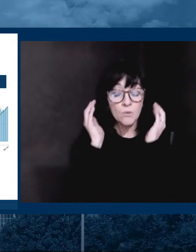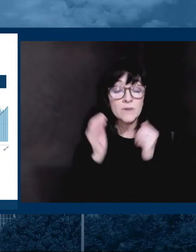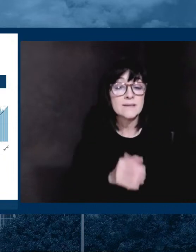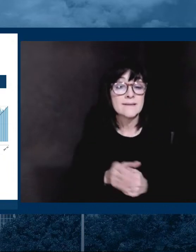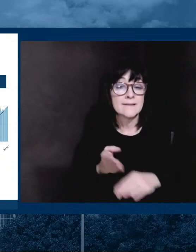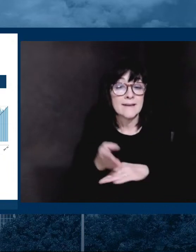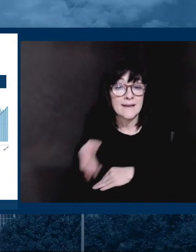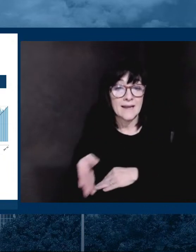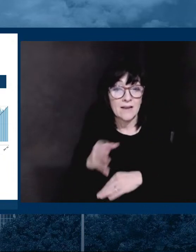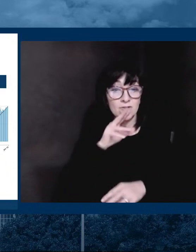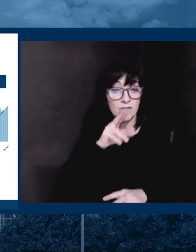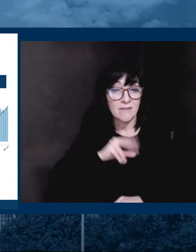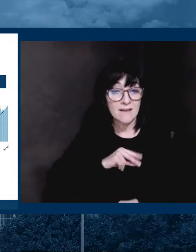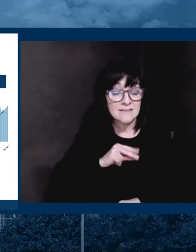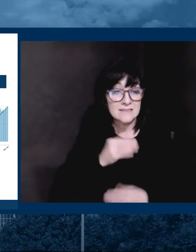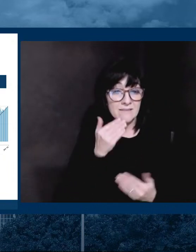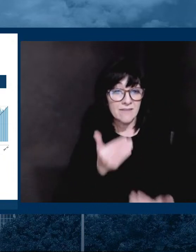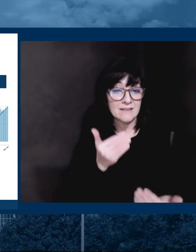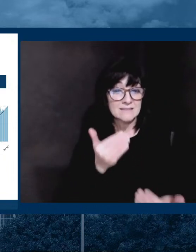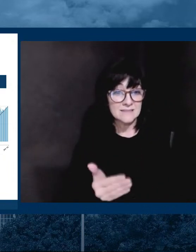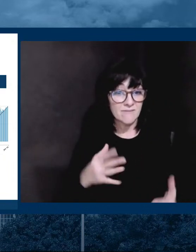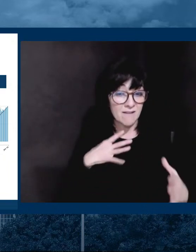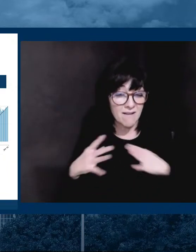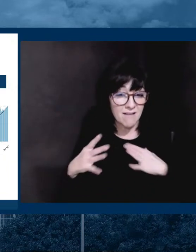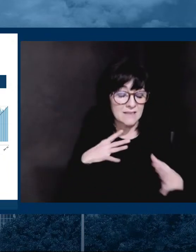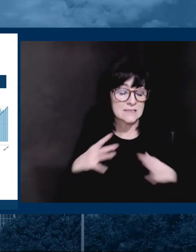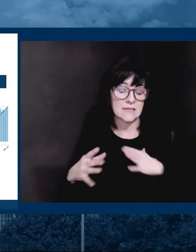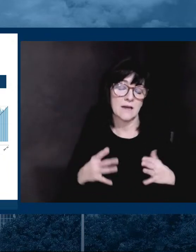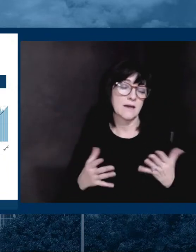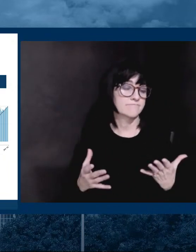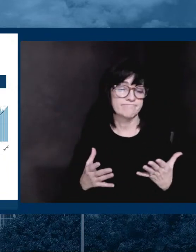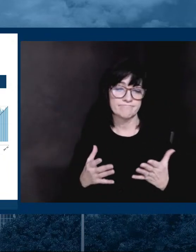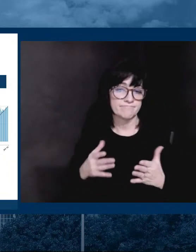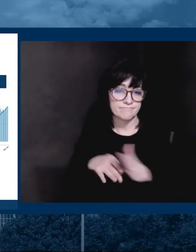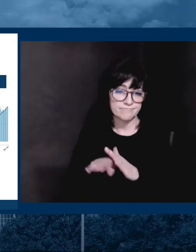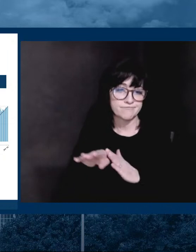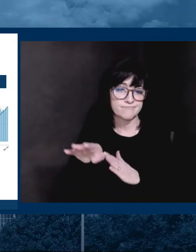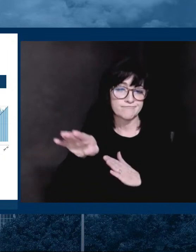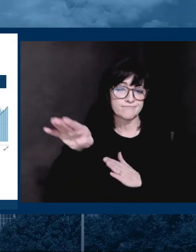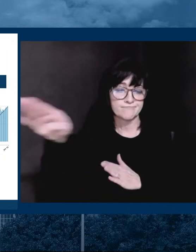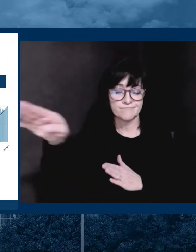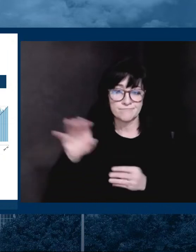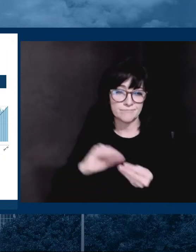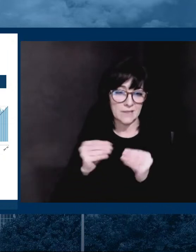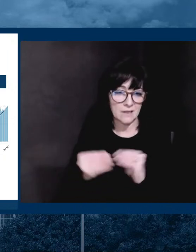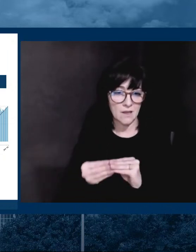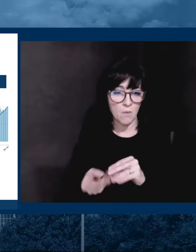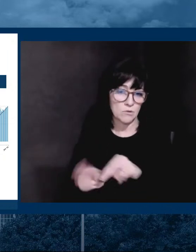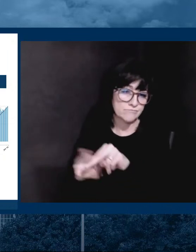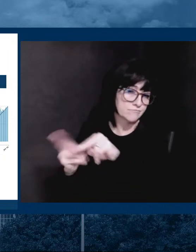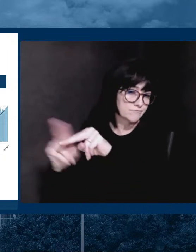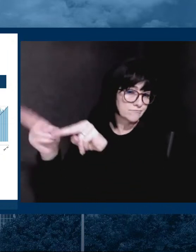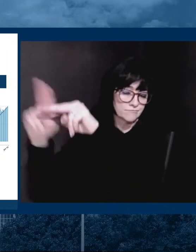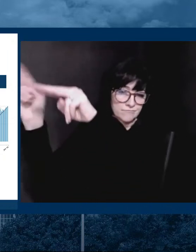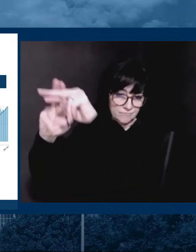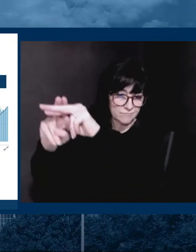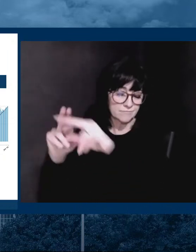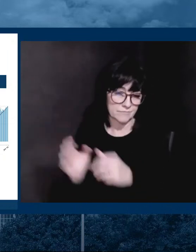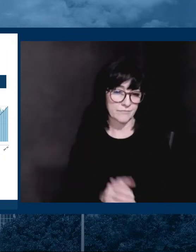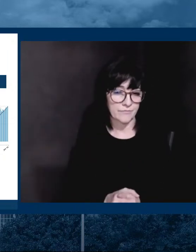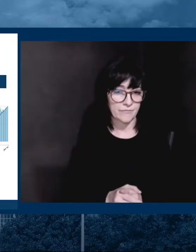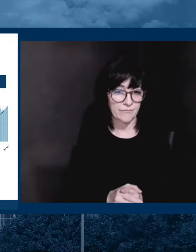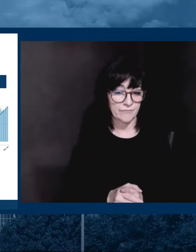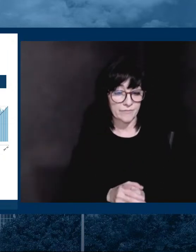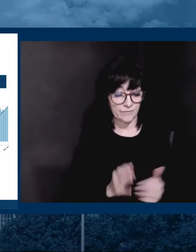to the surge that we've seen in December, and now after the Christmas, New Year's holiday. The 14-day